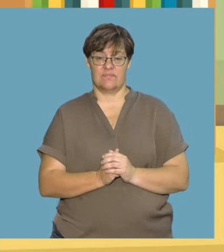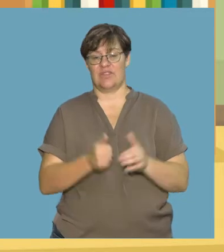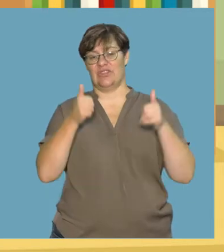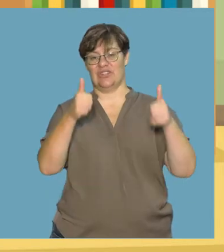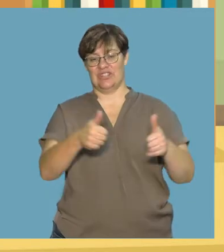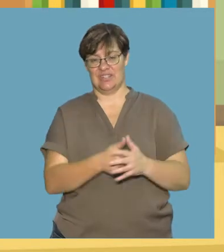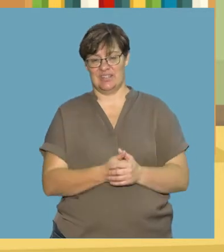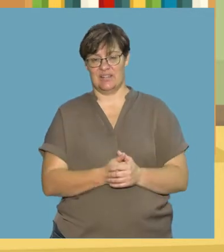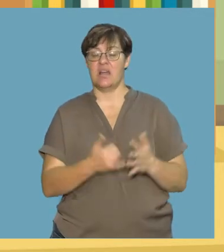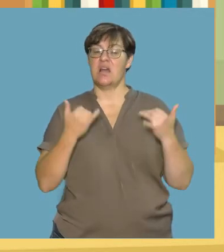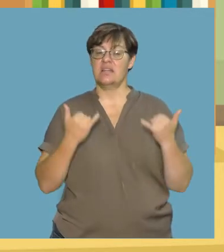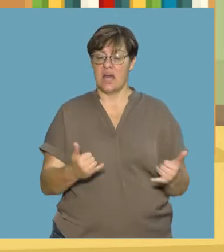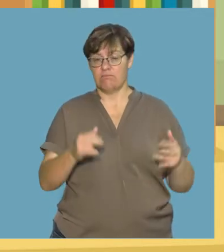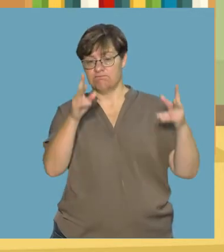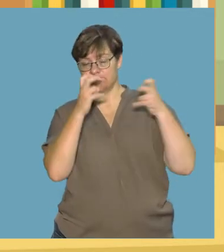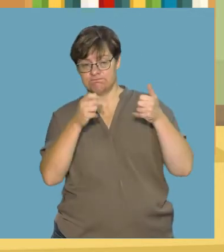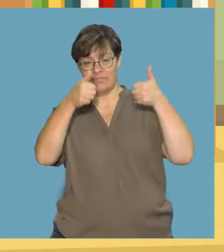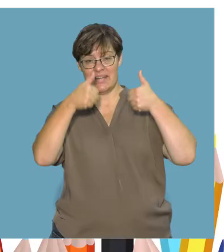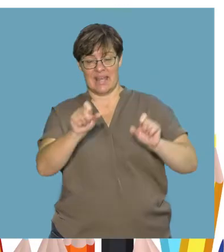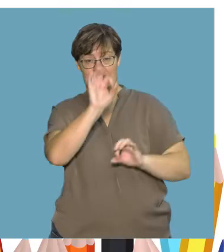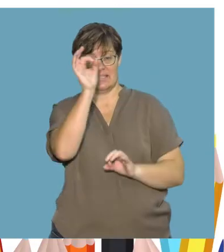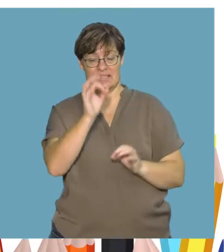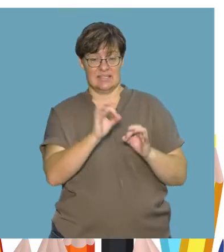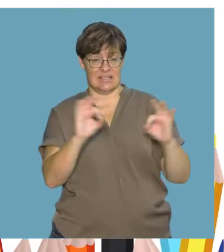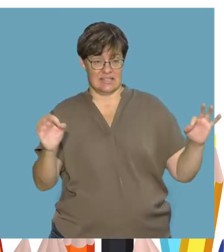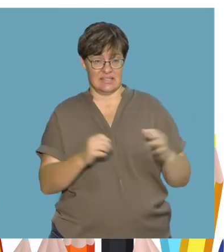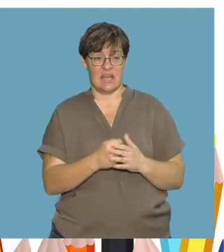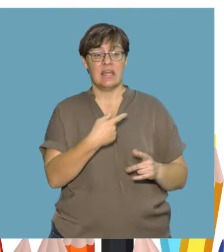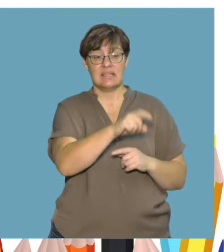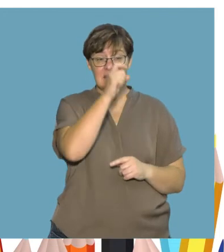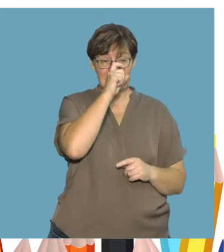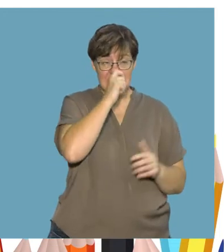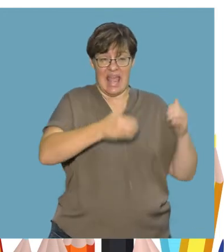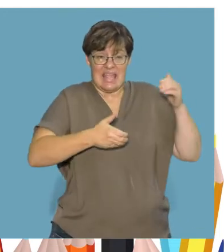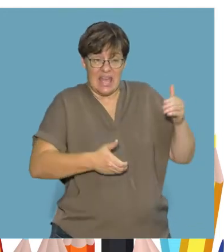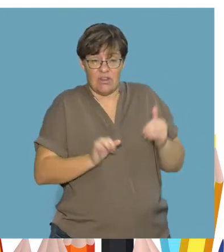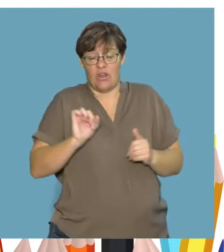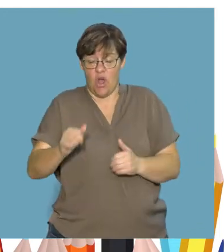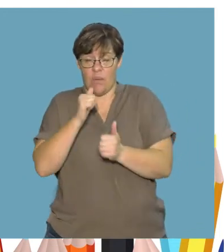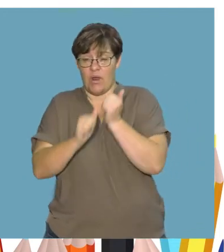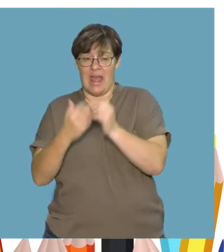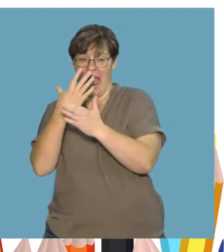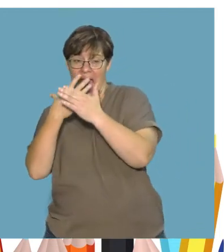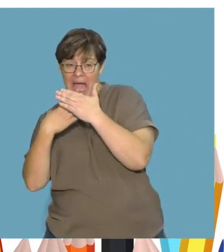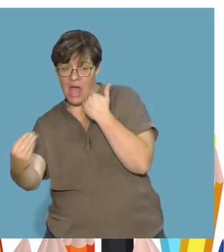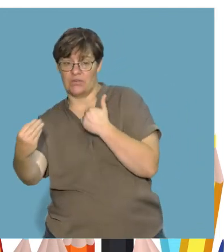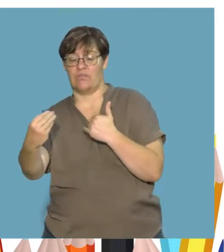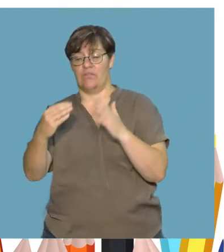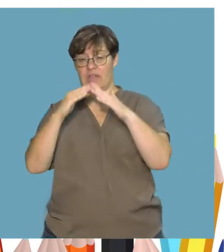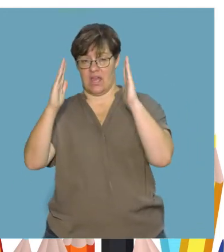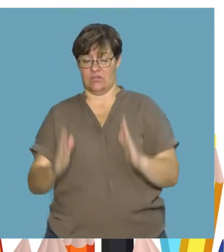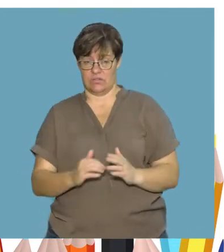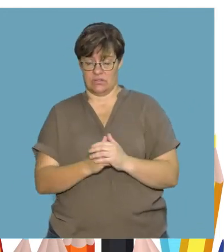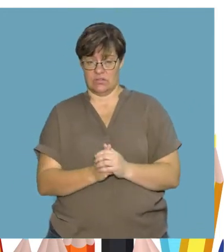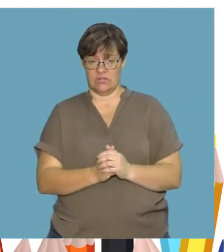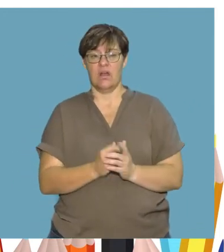Good. Now listen to the next sentence. The sister carried her brother out of the house. Let's add words that